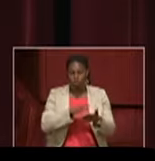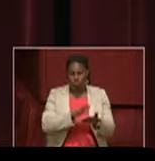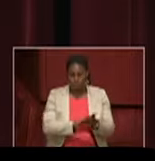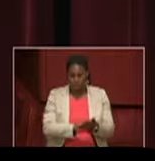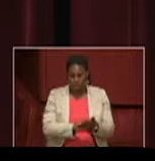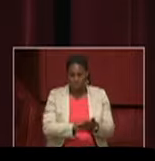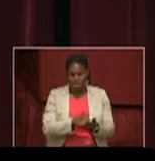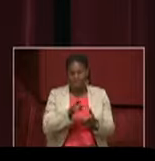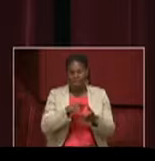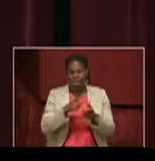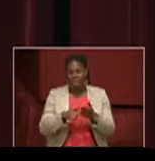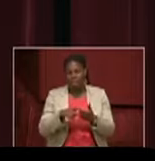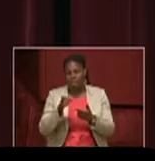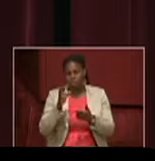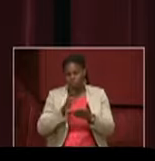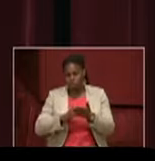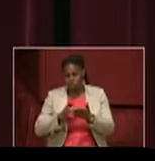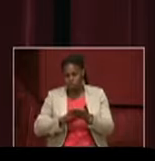Our Ancestry.